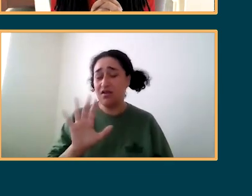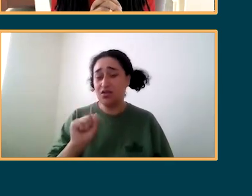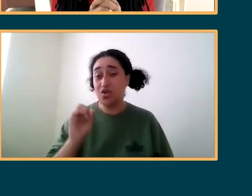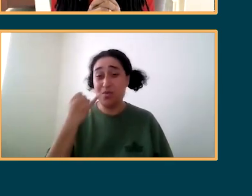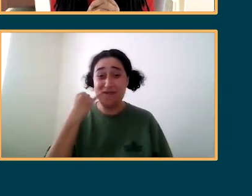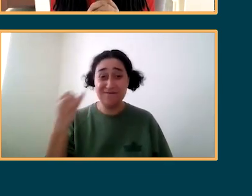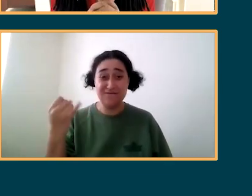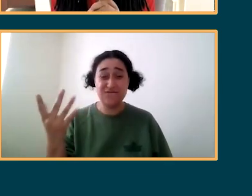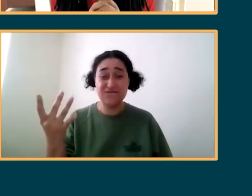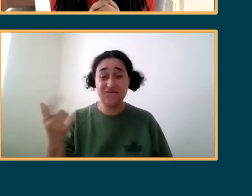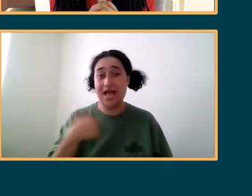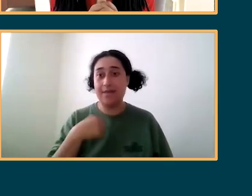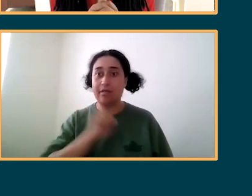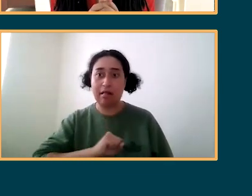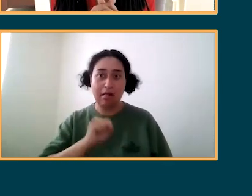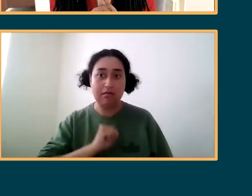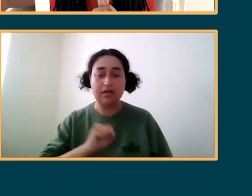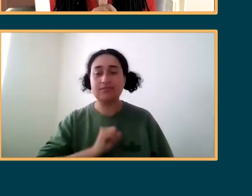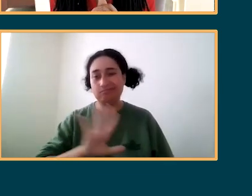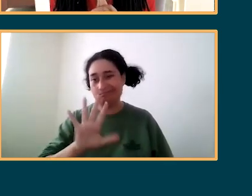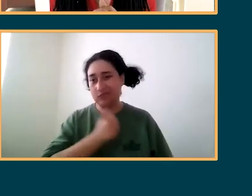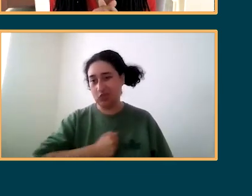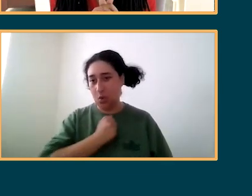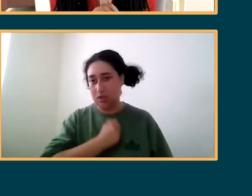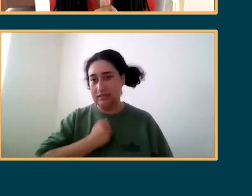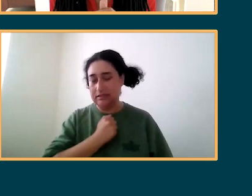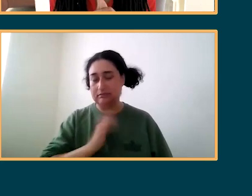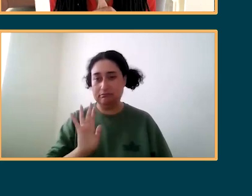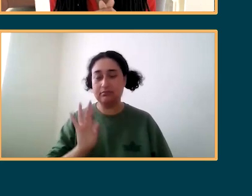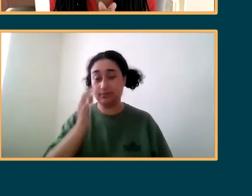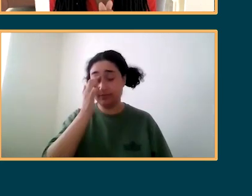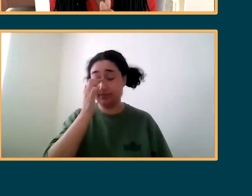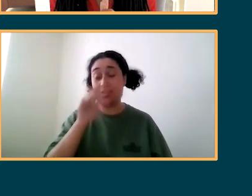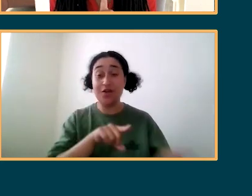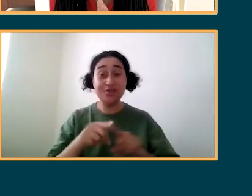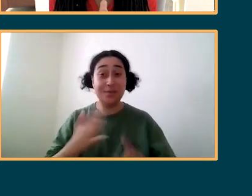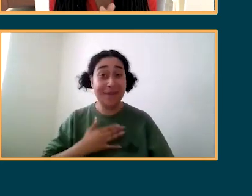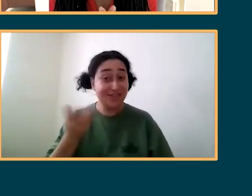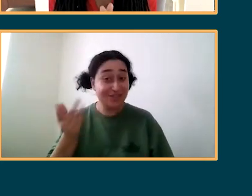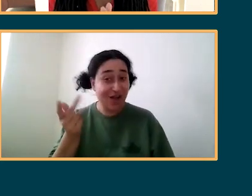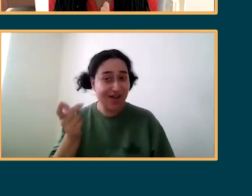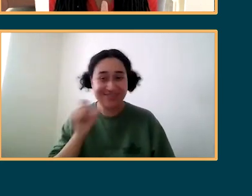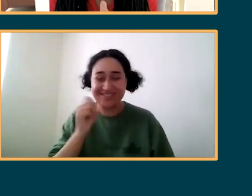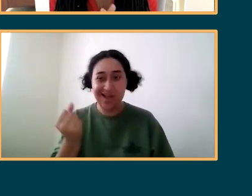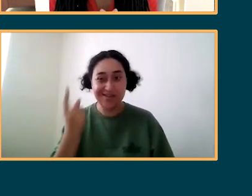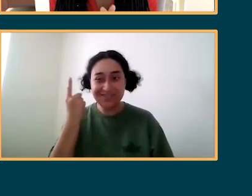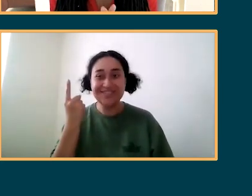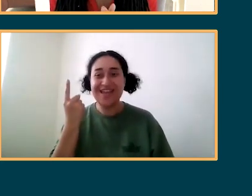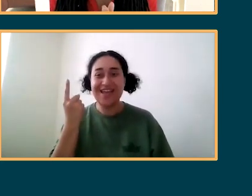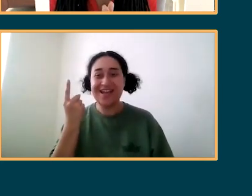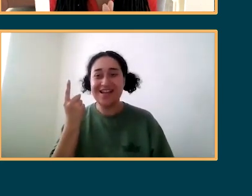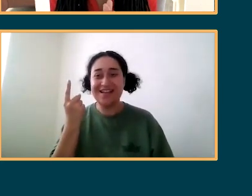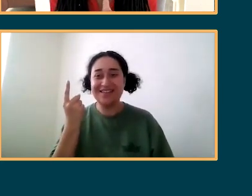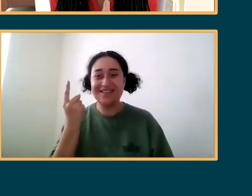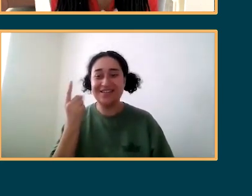I am coughing at all, I apologize for that ahead of time. And also my dog doesn't always understand when there's a person here